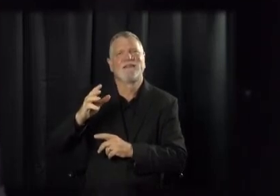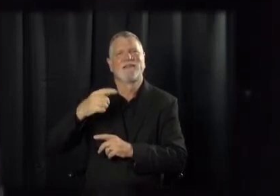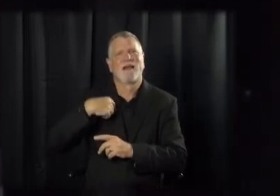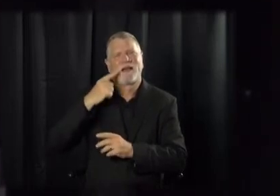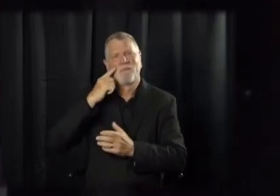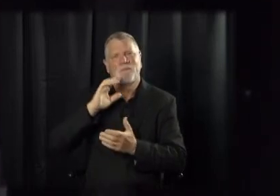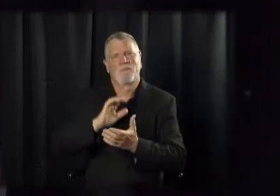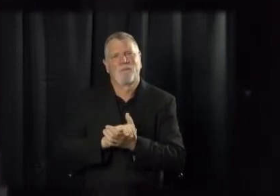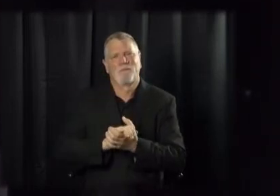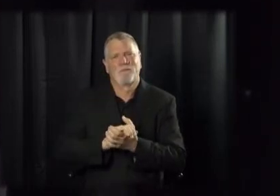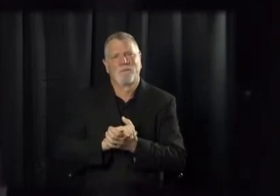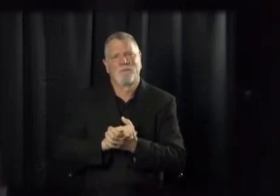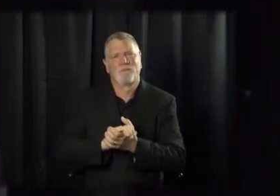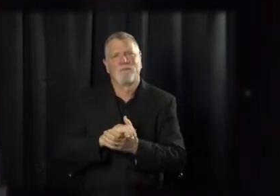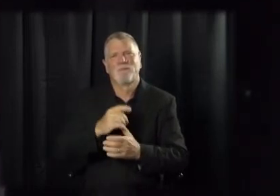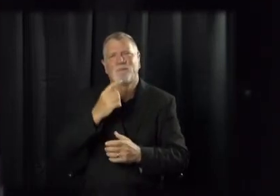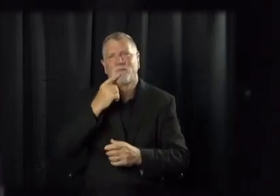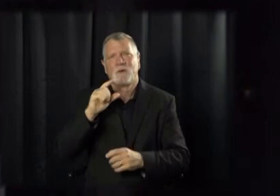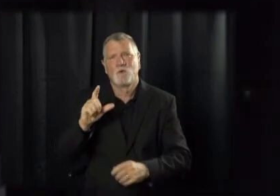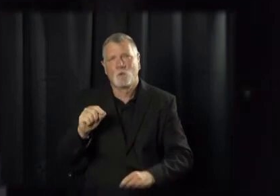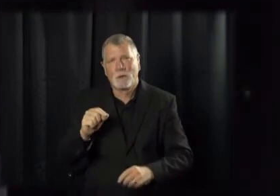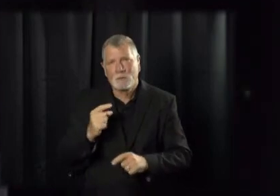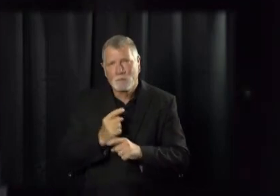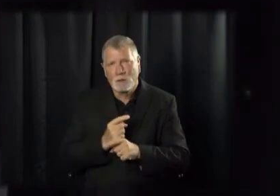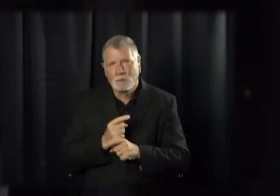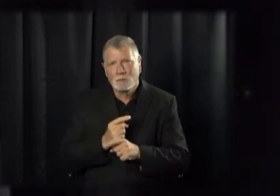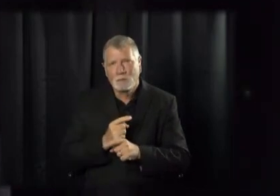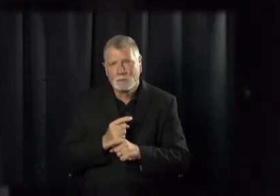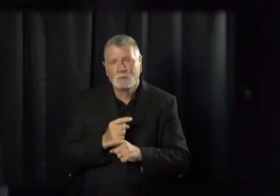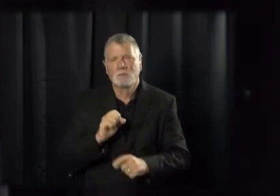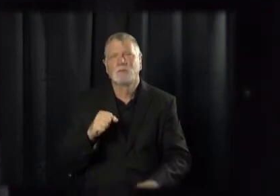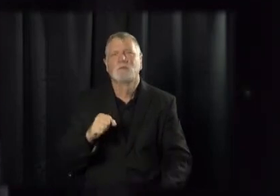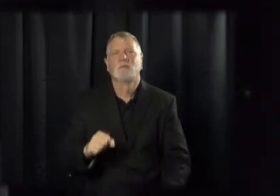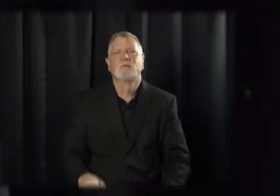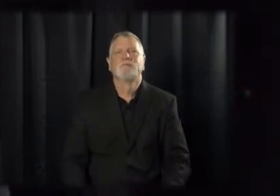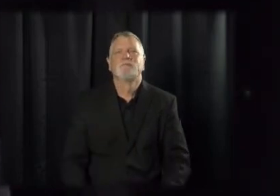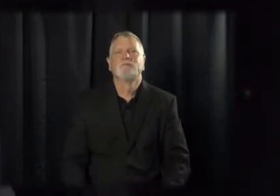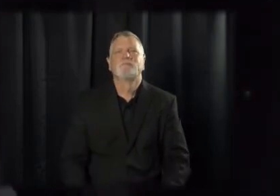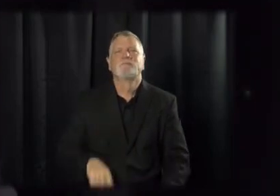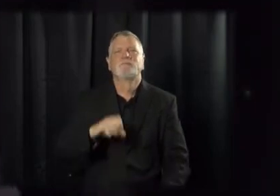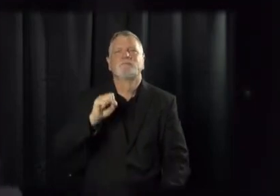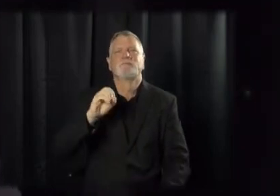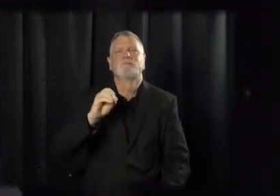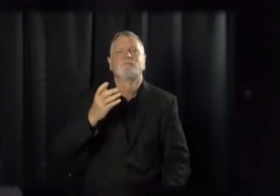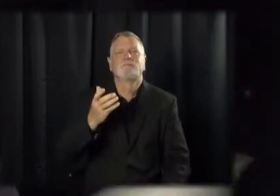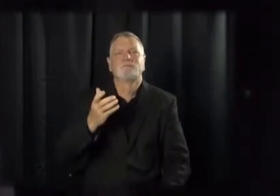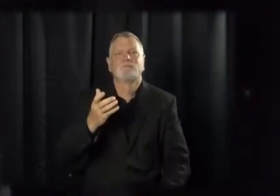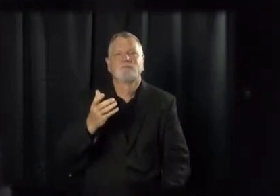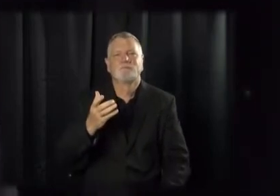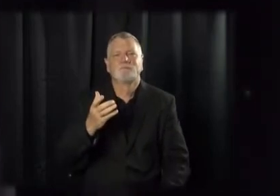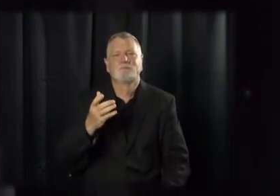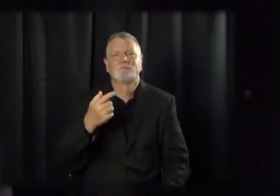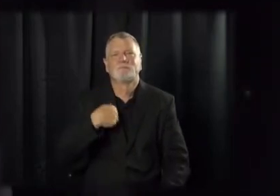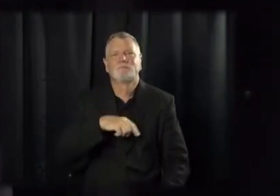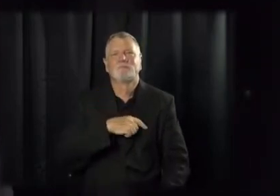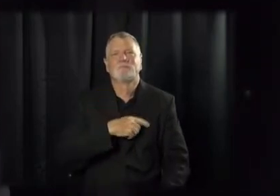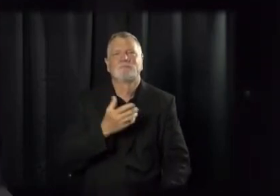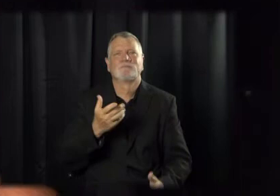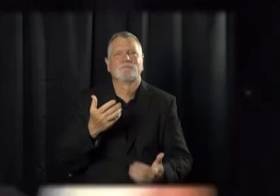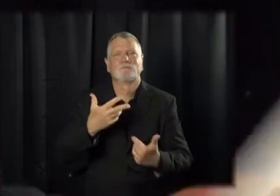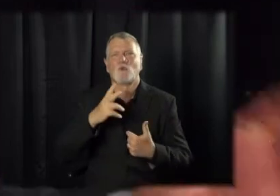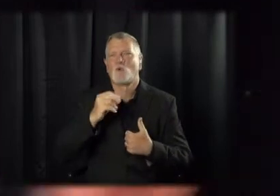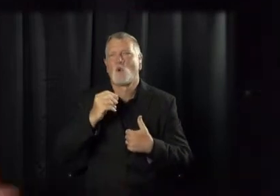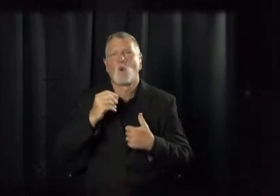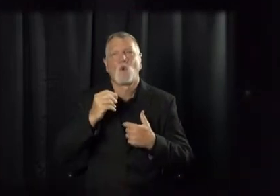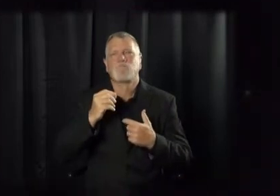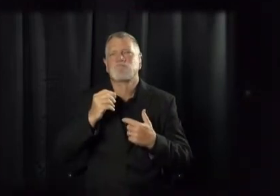believe Alejandro mentioned 20, right? Is that the... So I have no